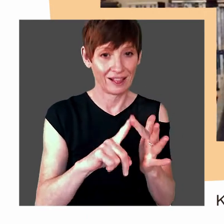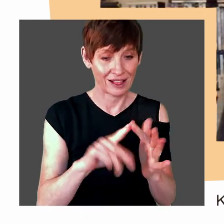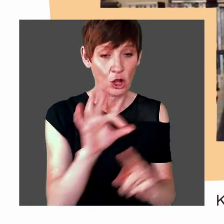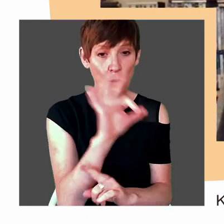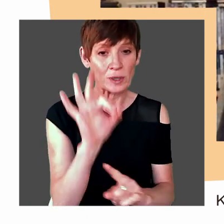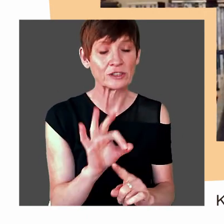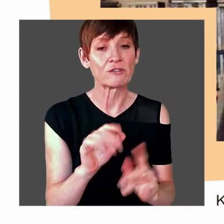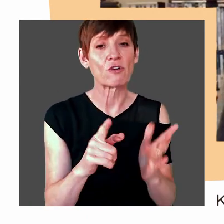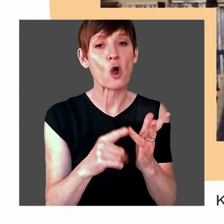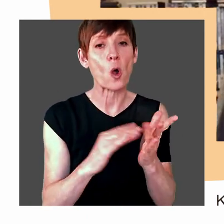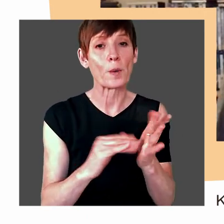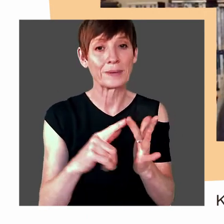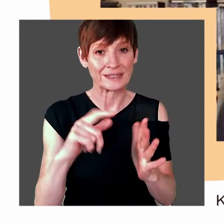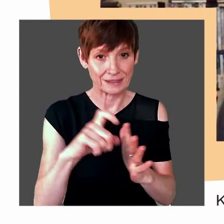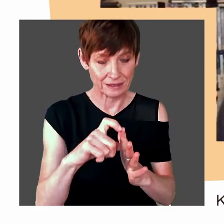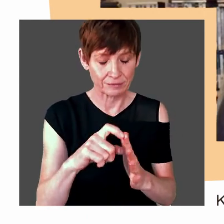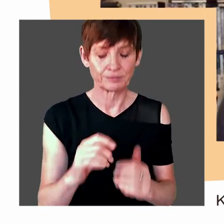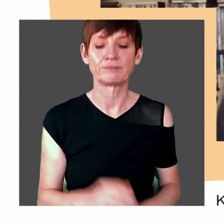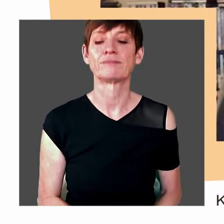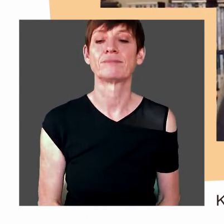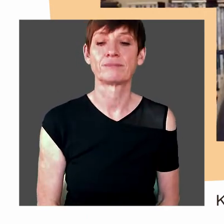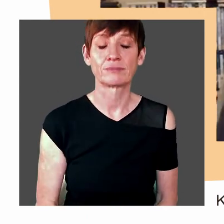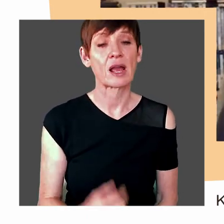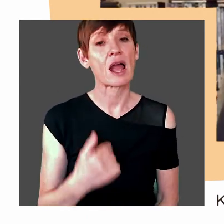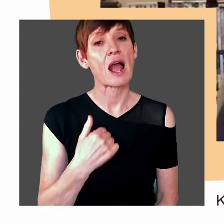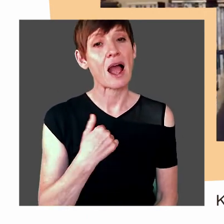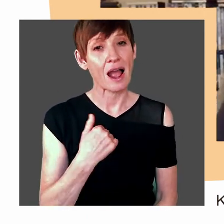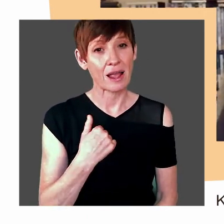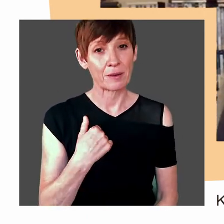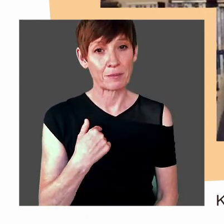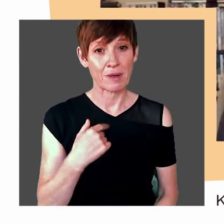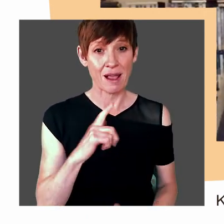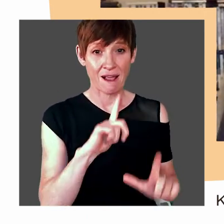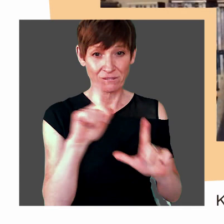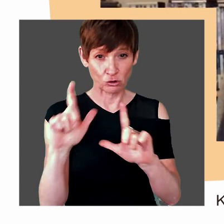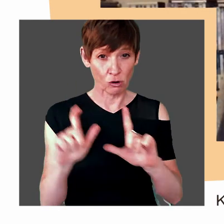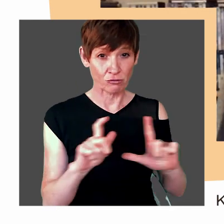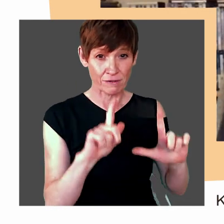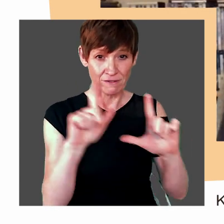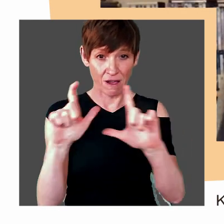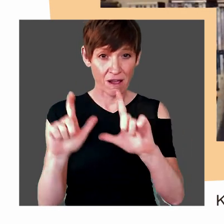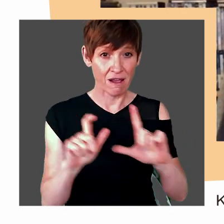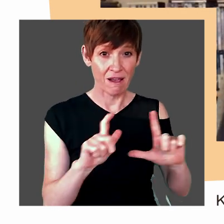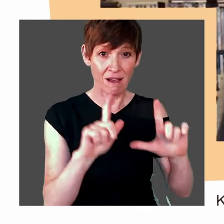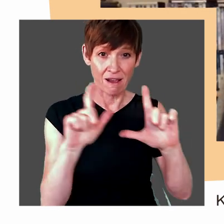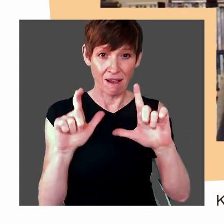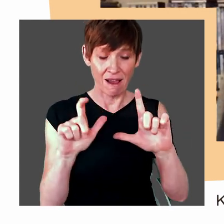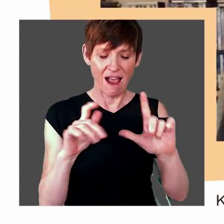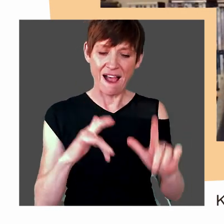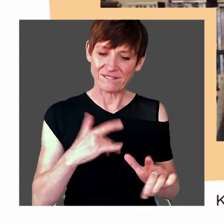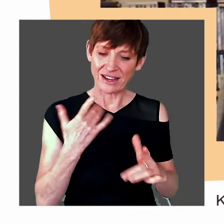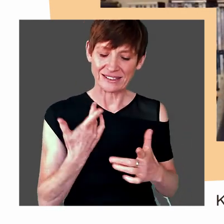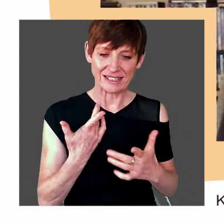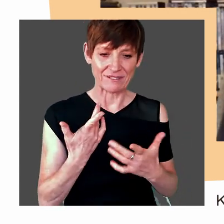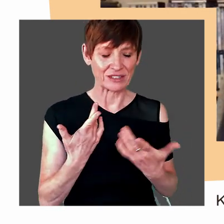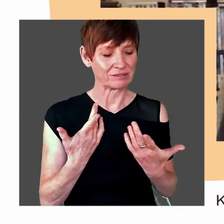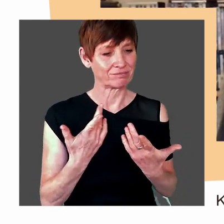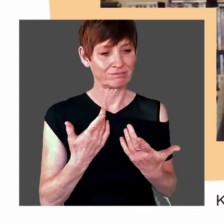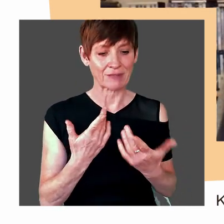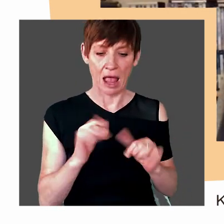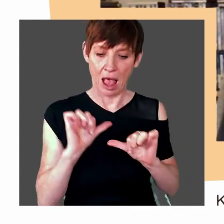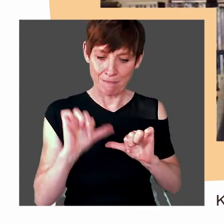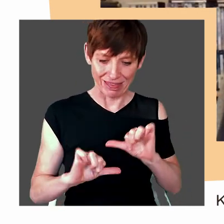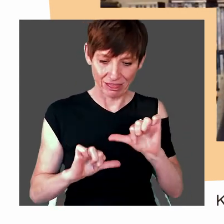he says, I'm a photographer working on commissions. I find having a solid working method, a process that I trust in, is important, so